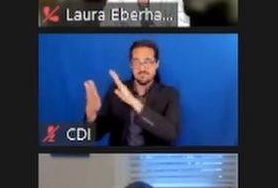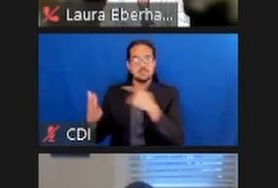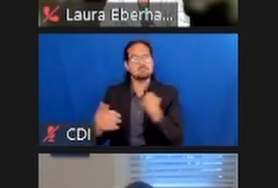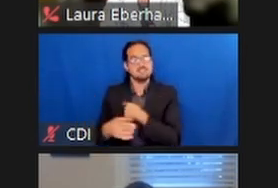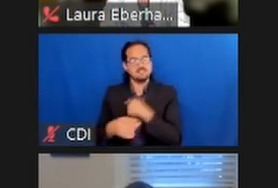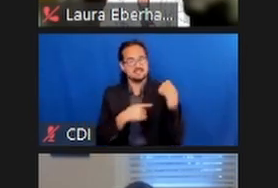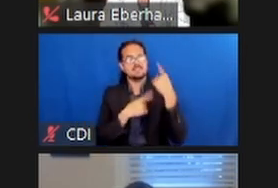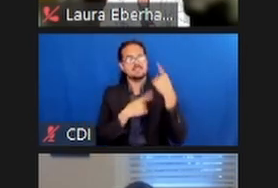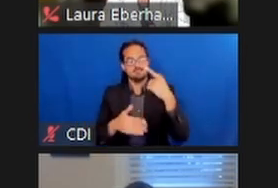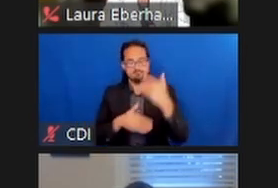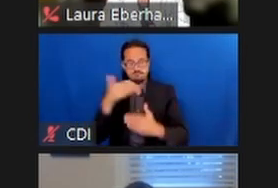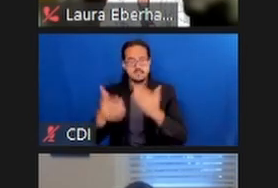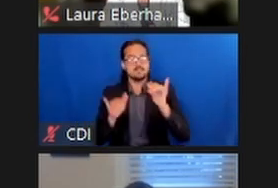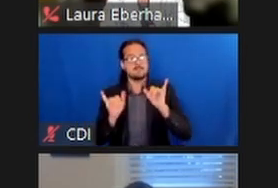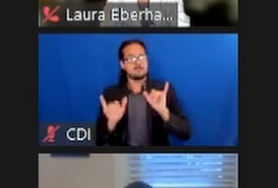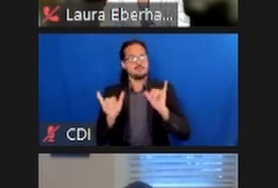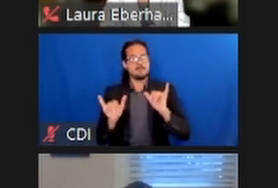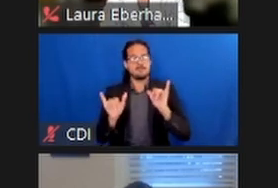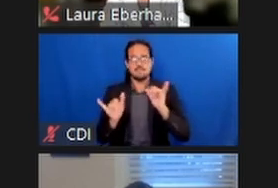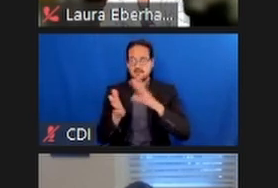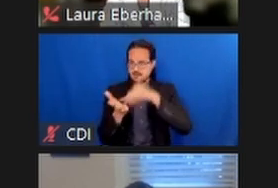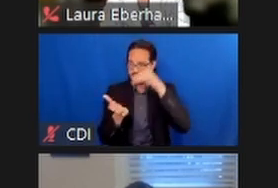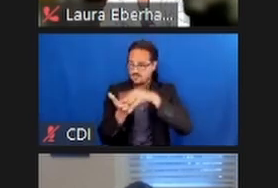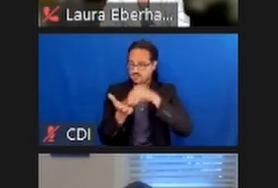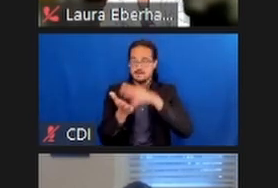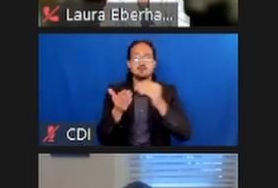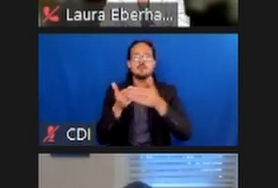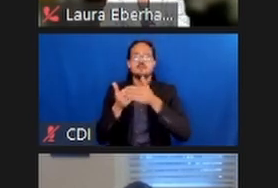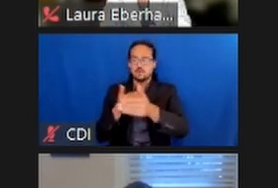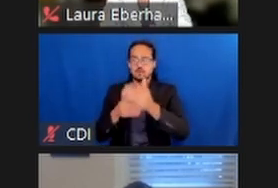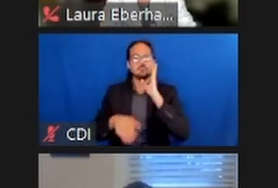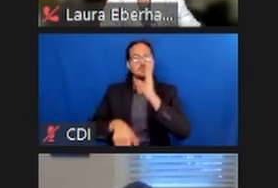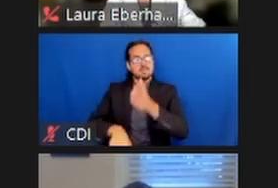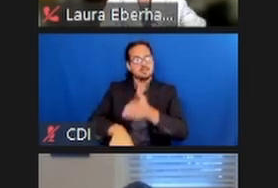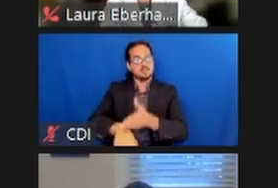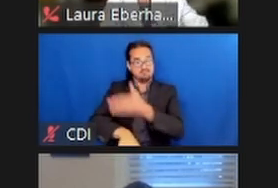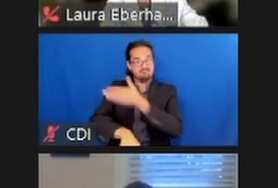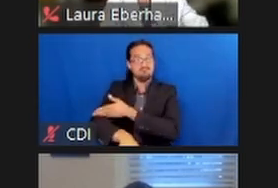in an excellent position to face these challenges. Thank you so much.